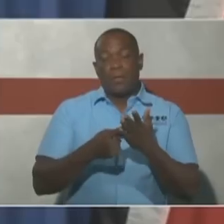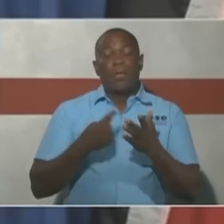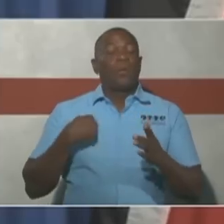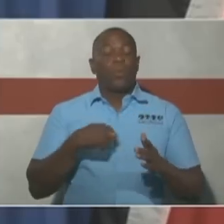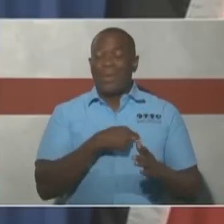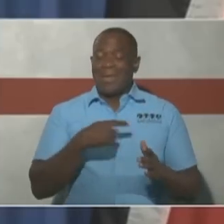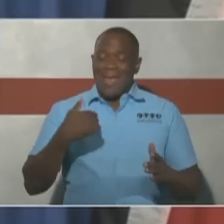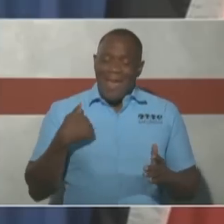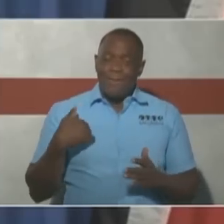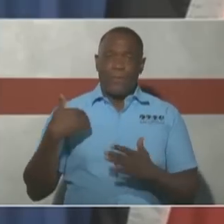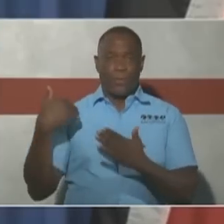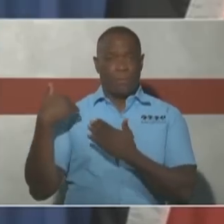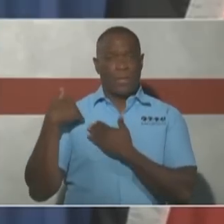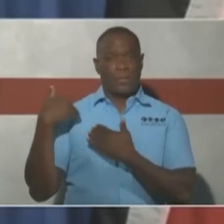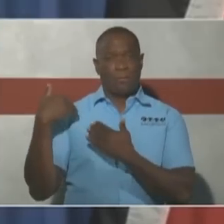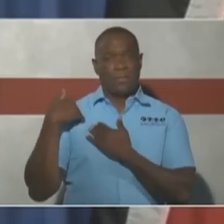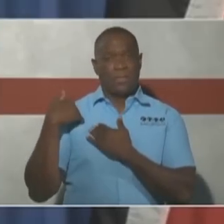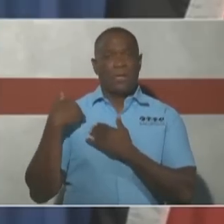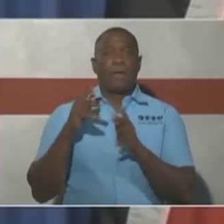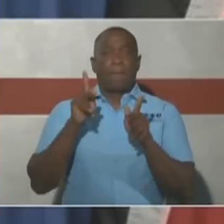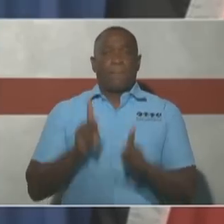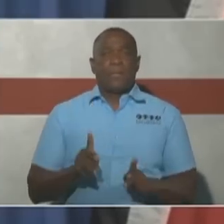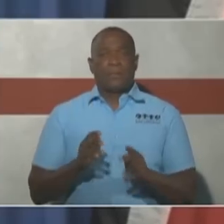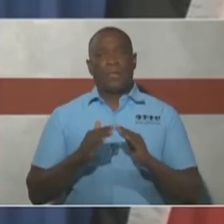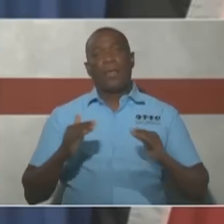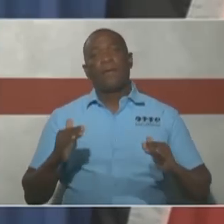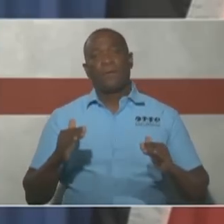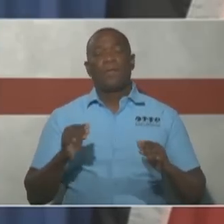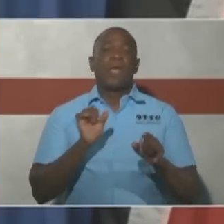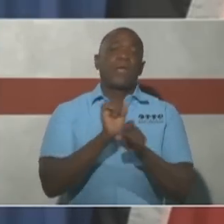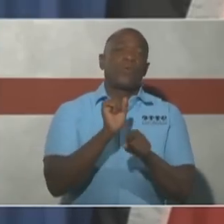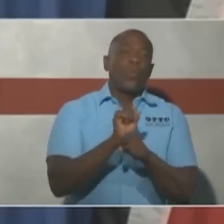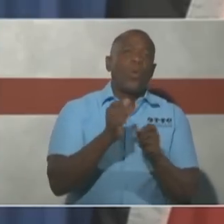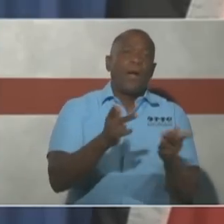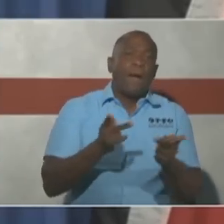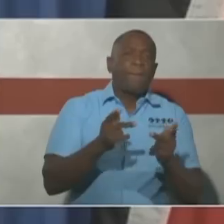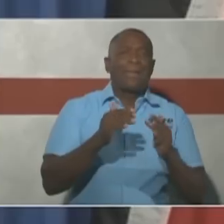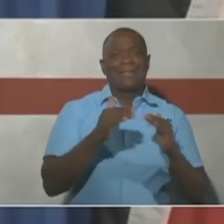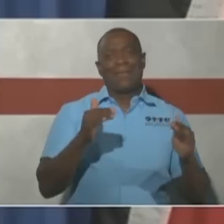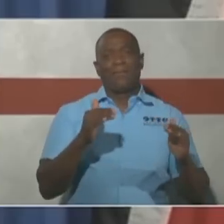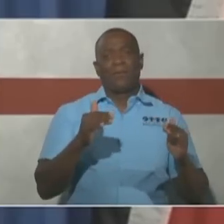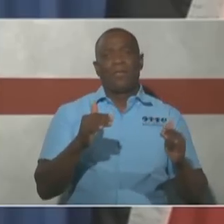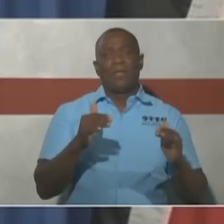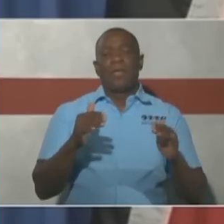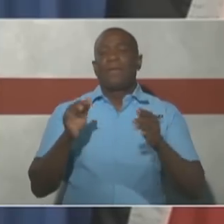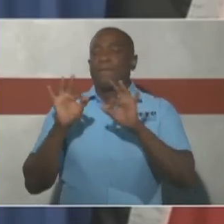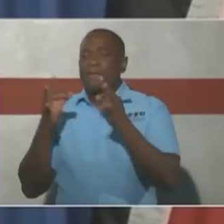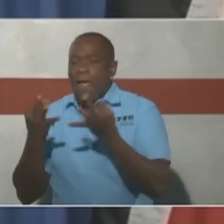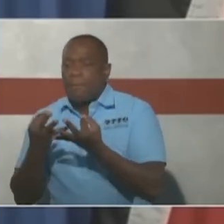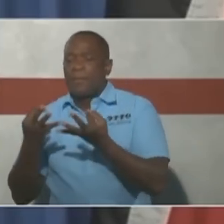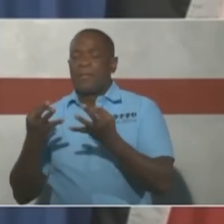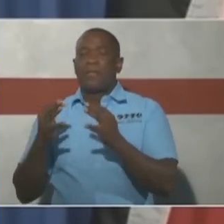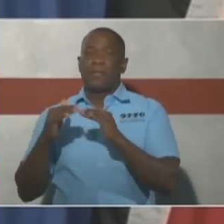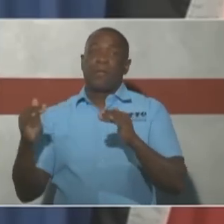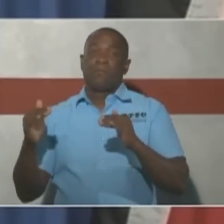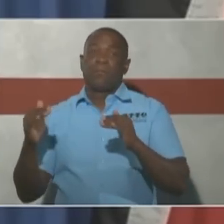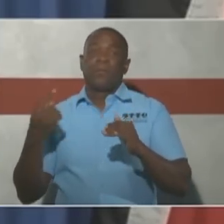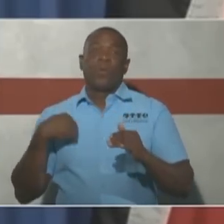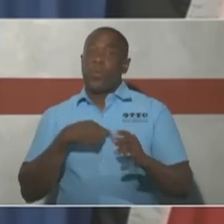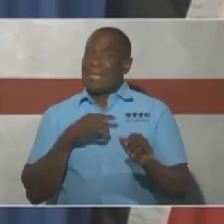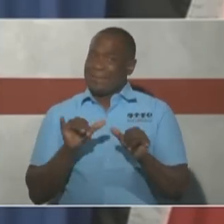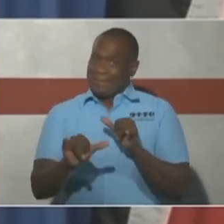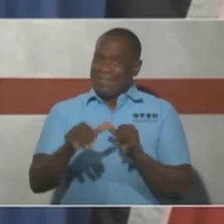being done, we would not discourage it. And of course, the private sector is free to do, as much as they